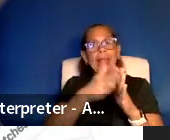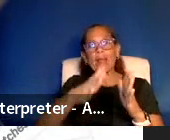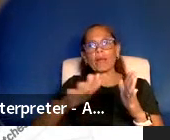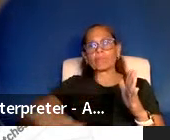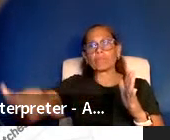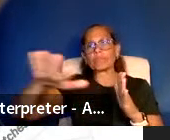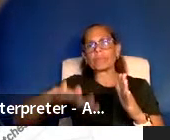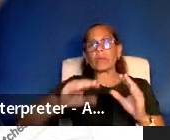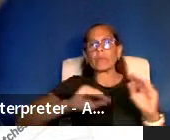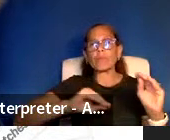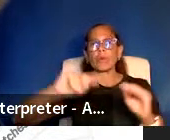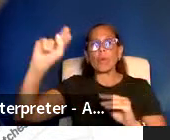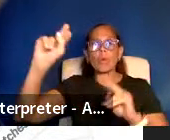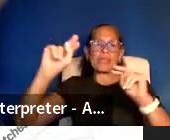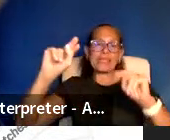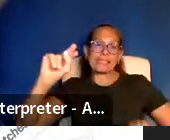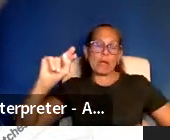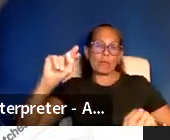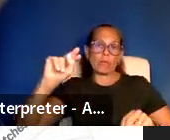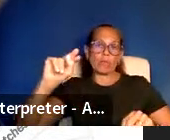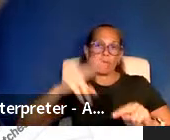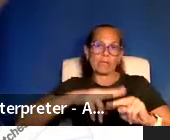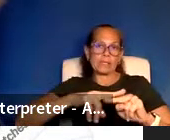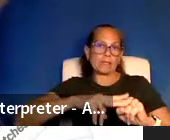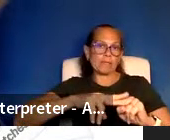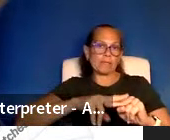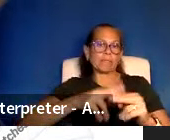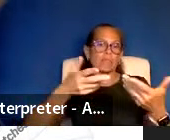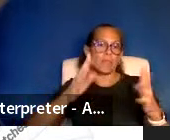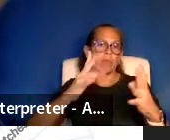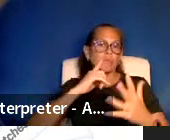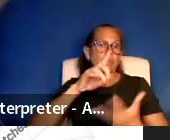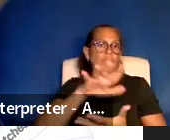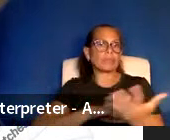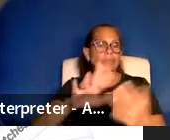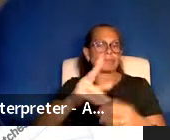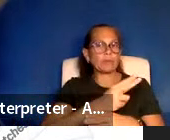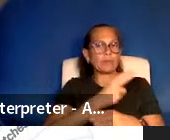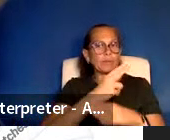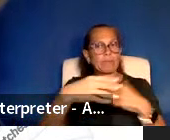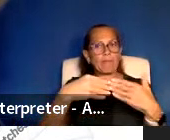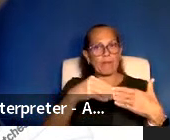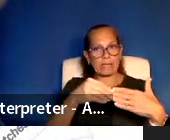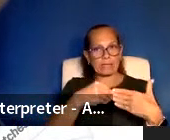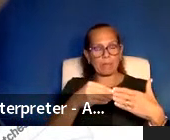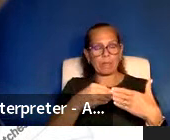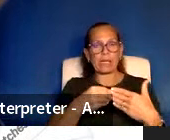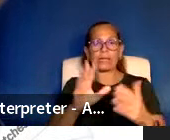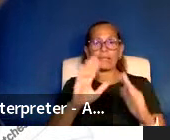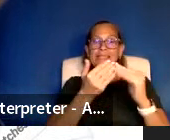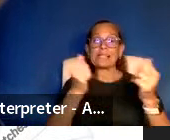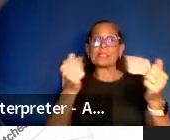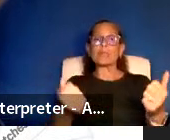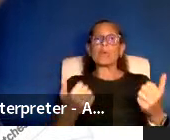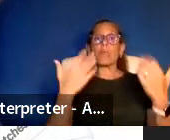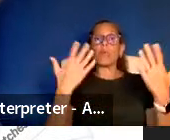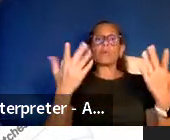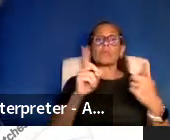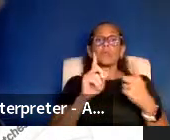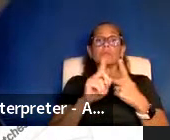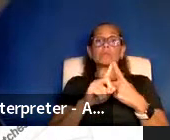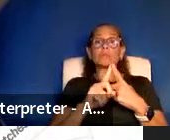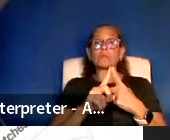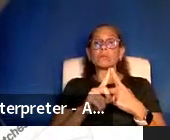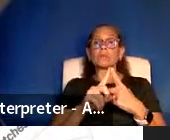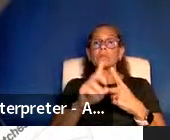moving north and south of the station plaza that would still allow for a mix of uses and flexibility. The city's proposal to accomplish this is to